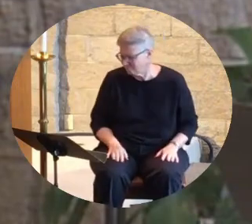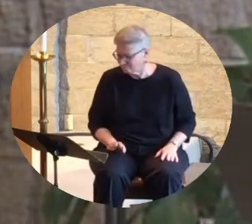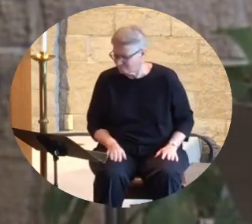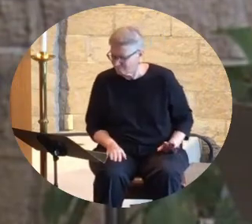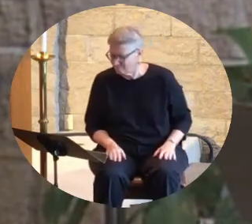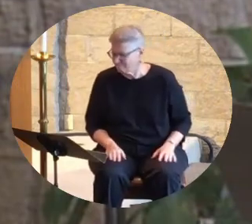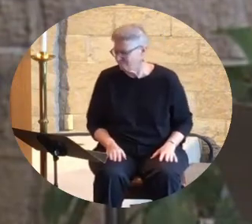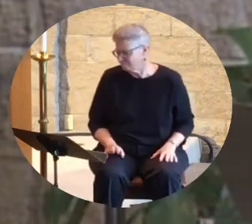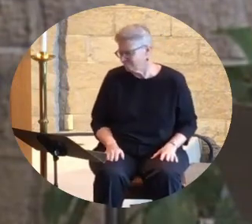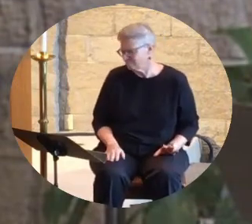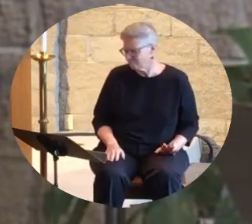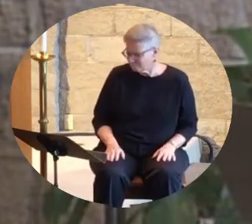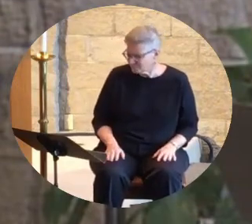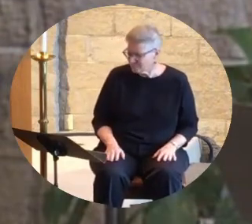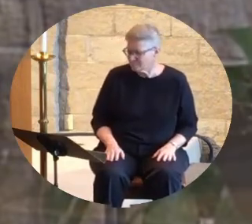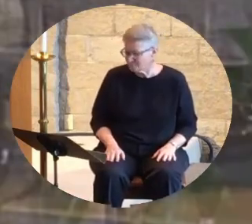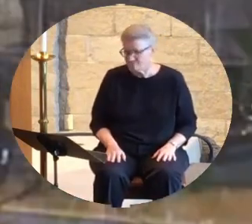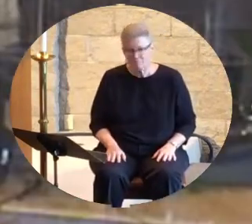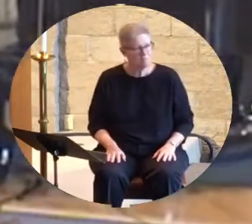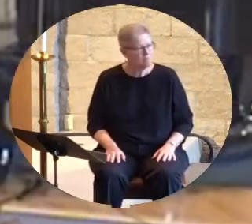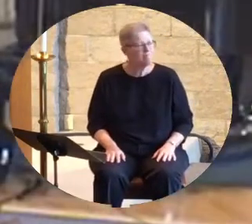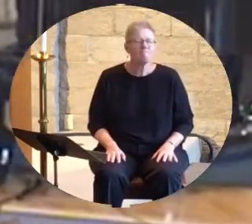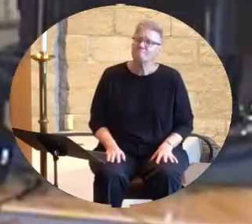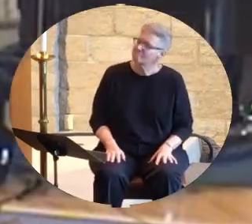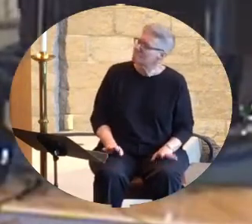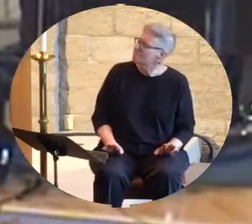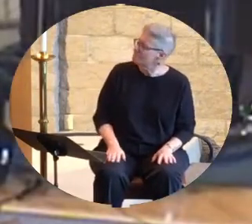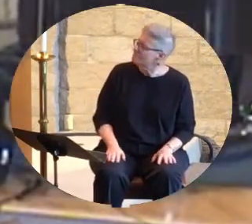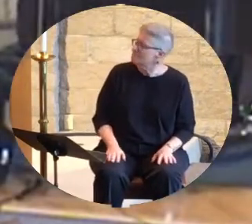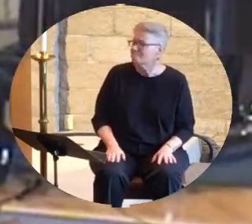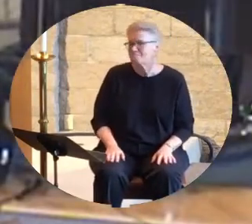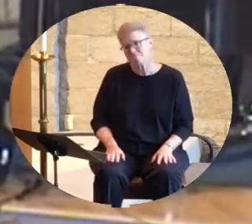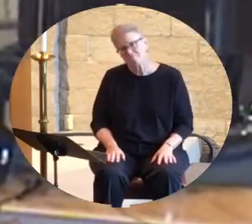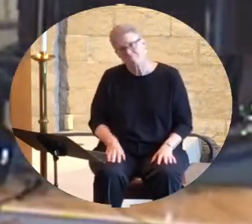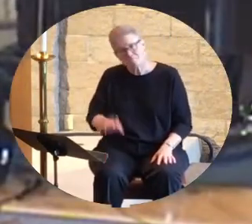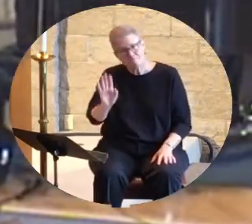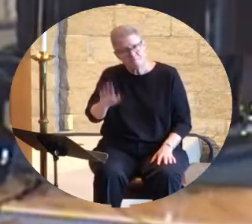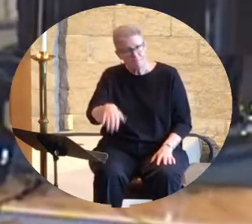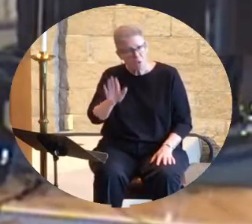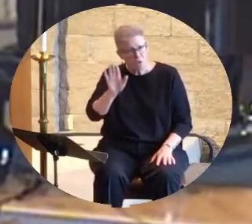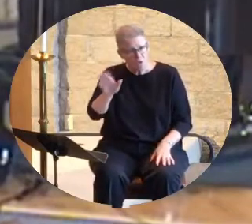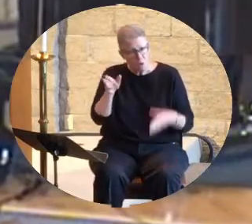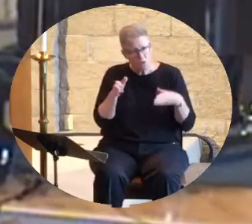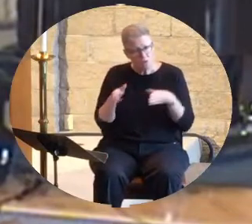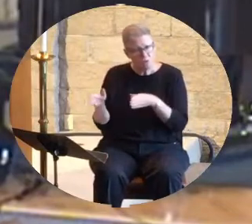On your streets, I